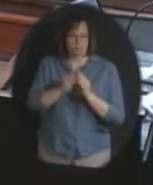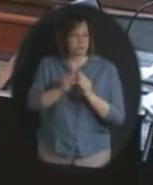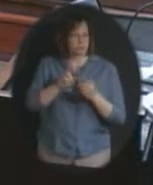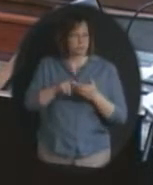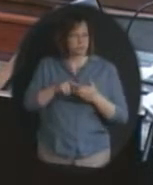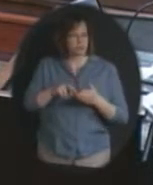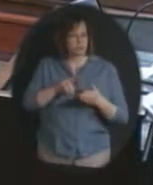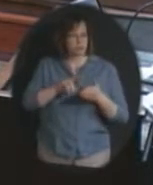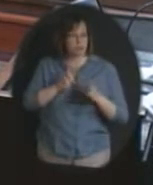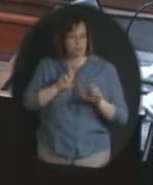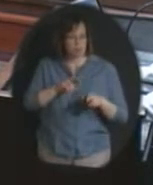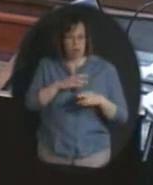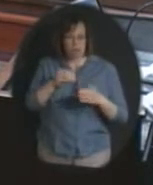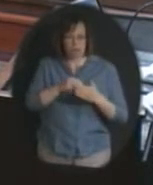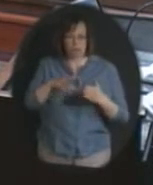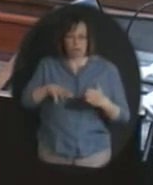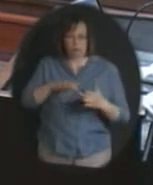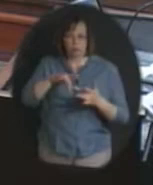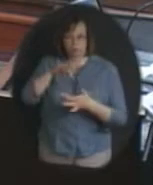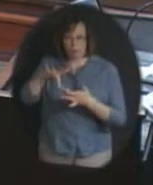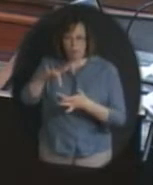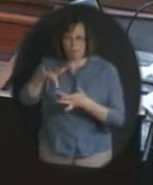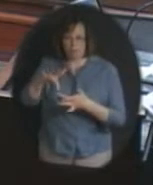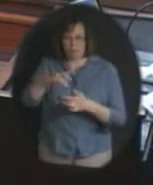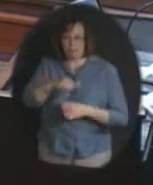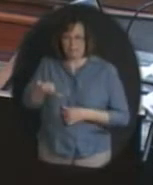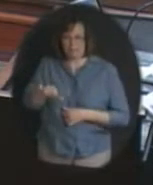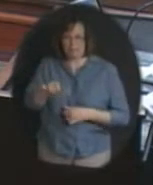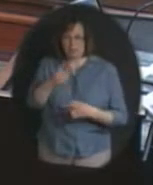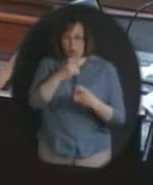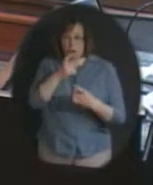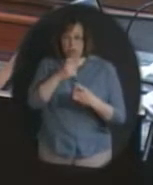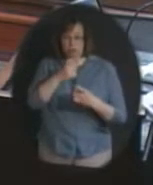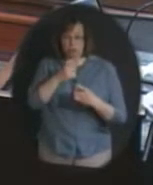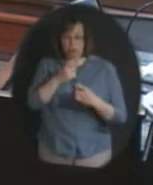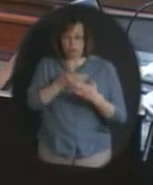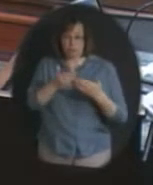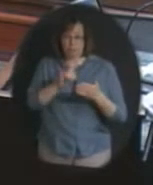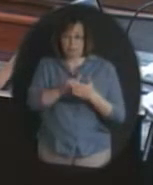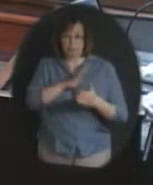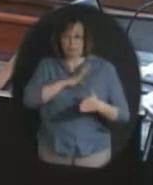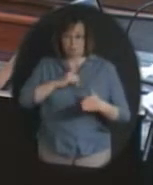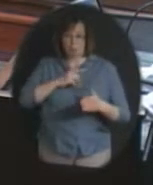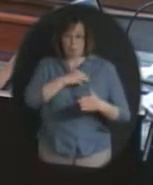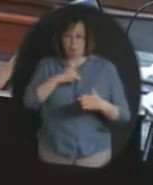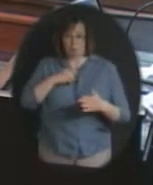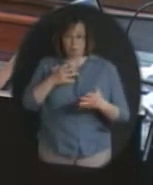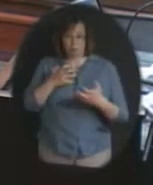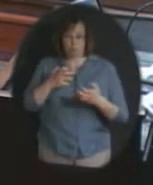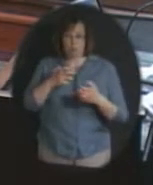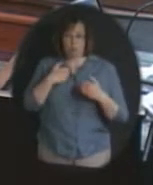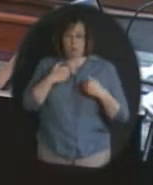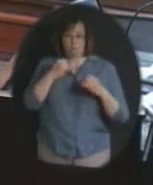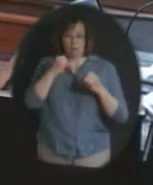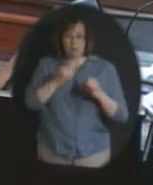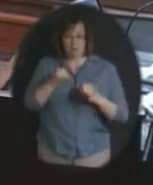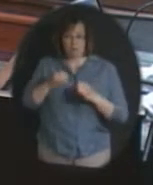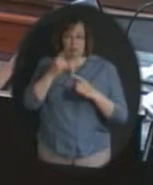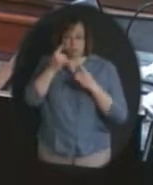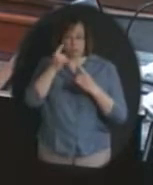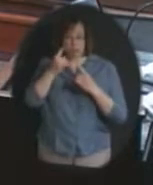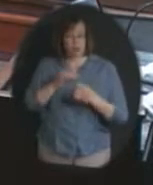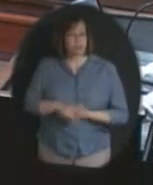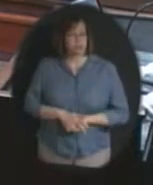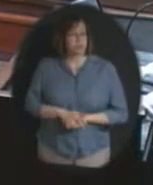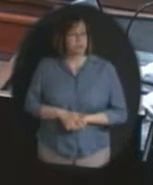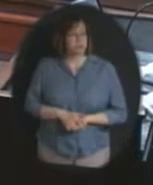resources report, and a student trip. Are there any questions or items that board members would like to pull for individual consideration?